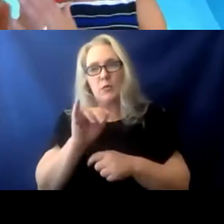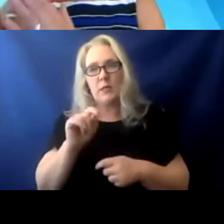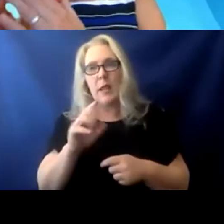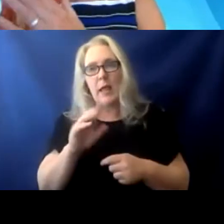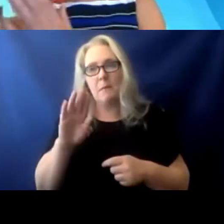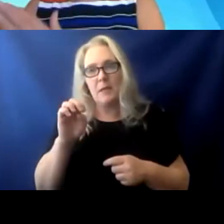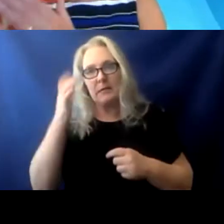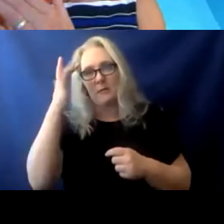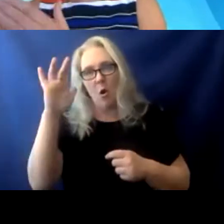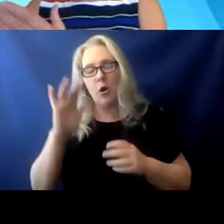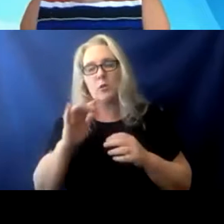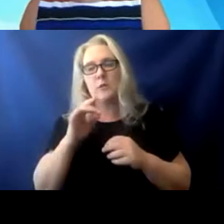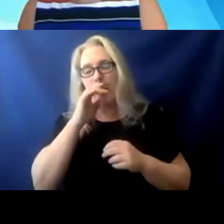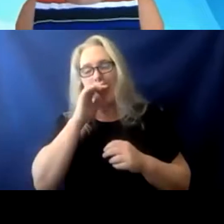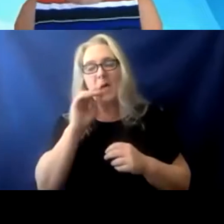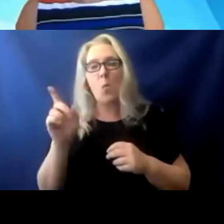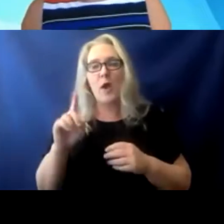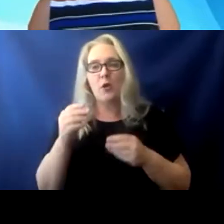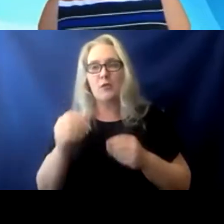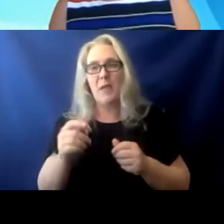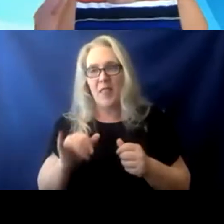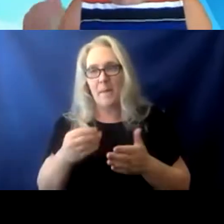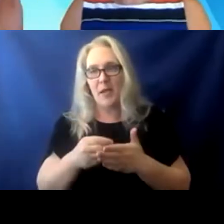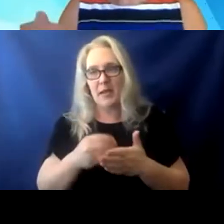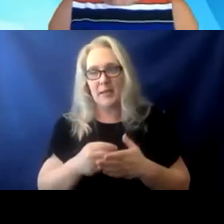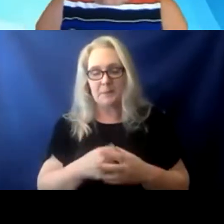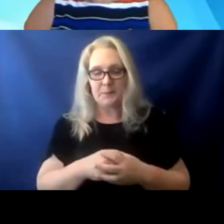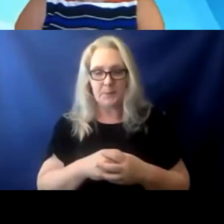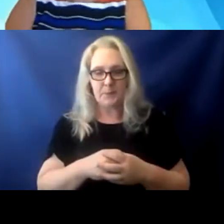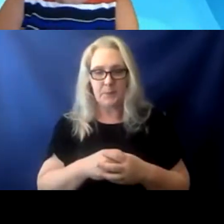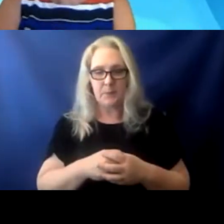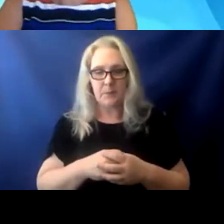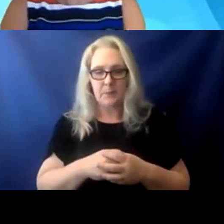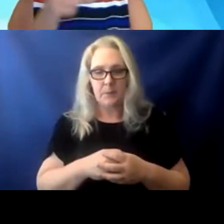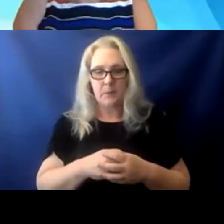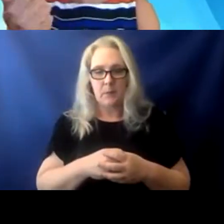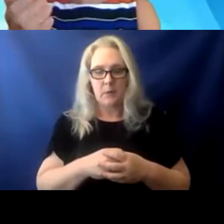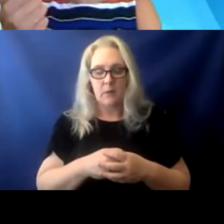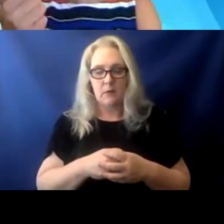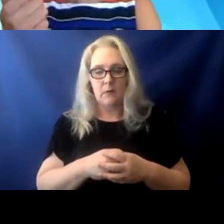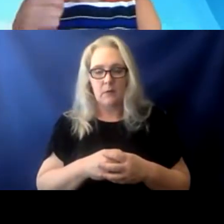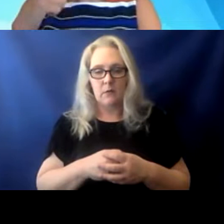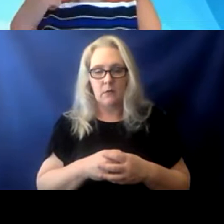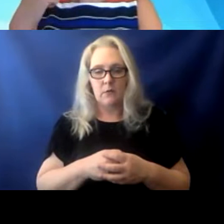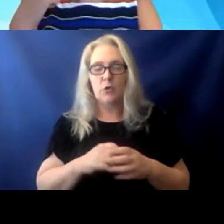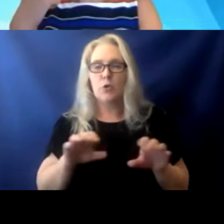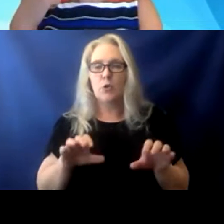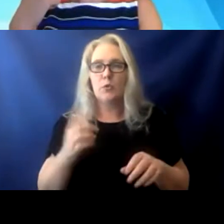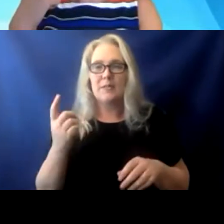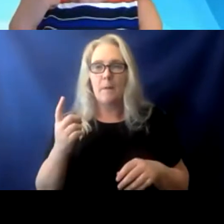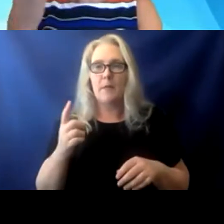about where you spent that first 2 million to really move us forward to something that is actionable